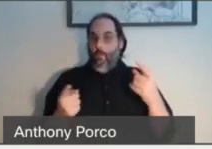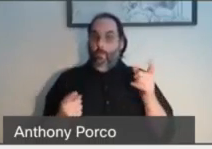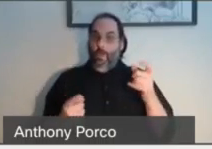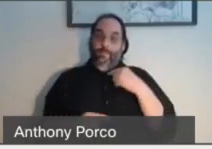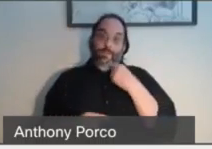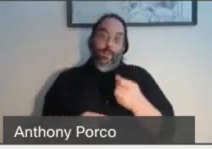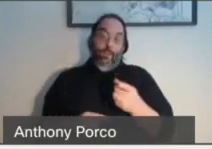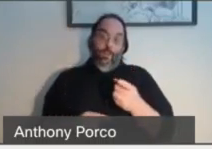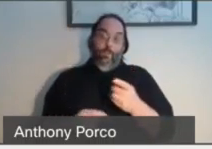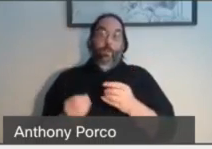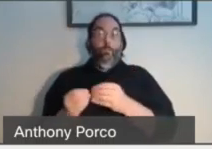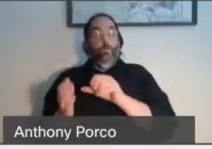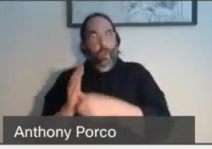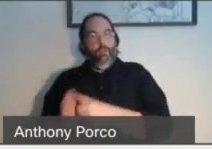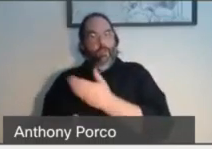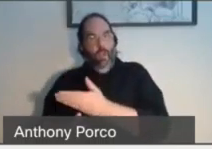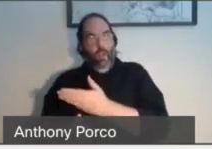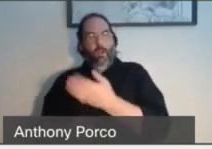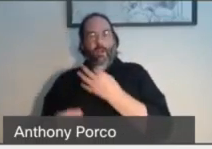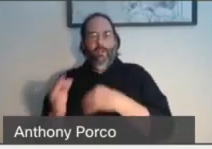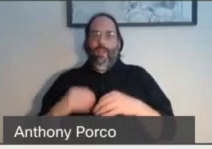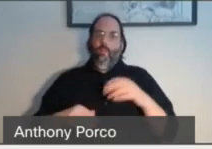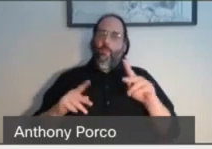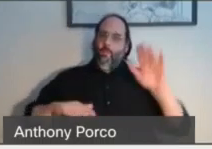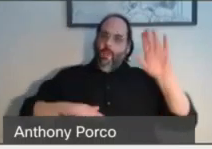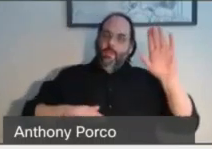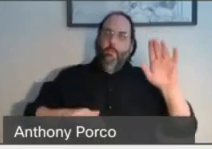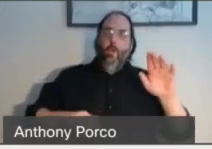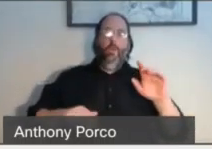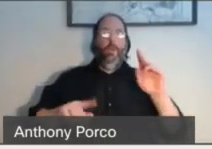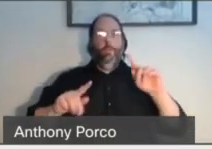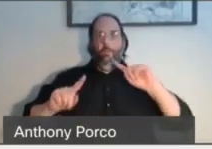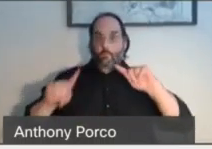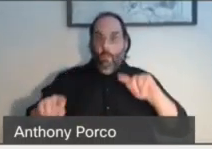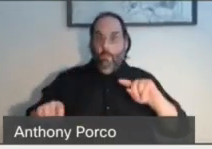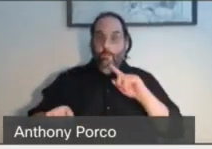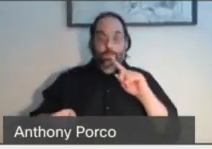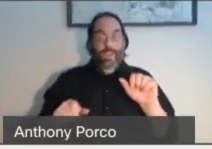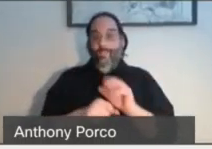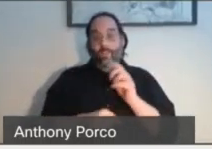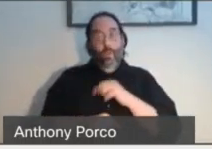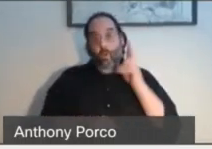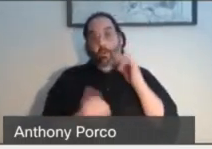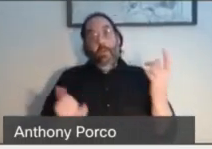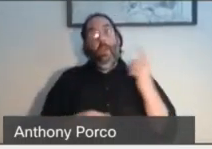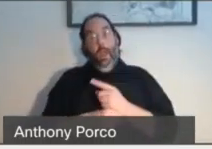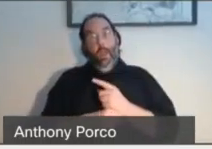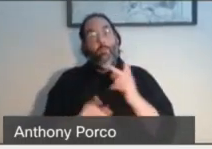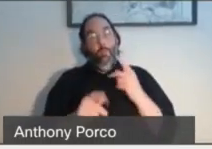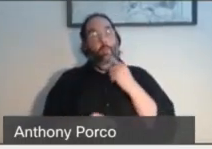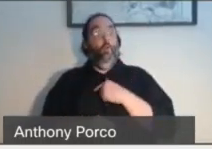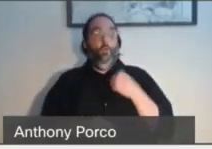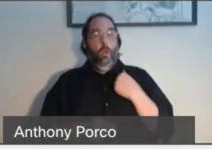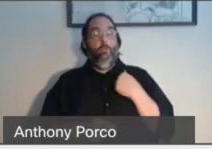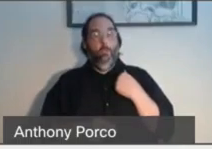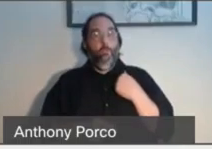was far more impressive than the testimony and responses to those questions was everything we heard today from people